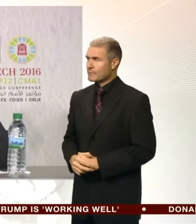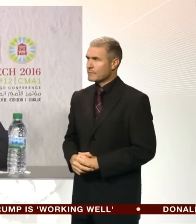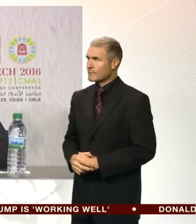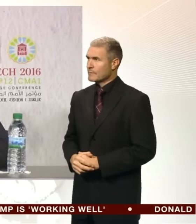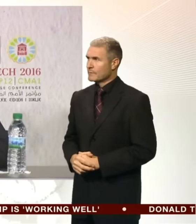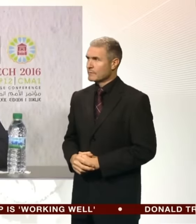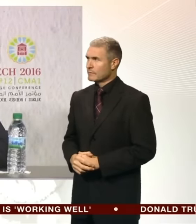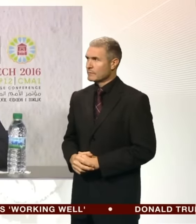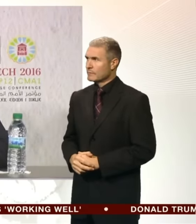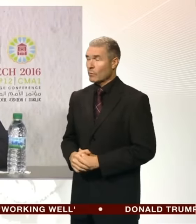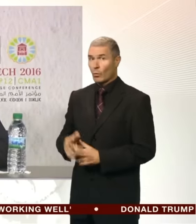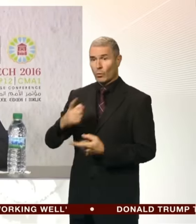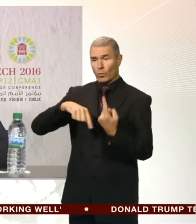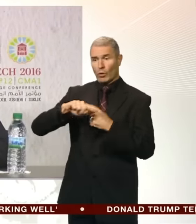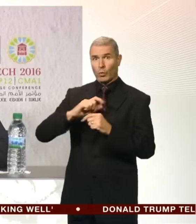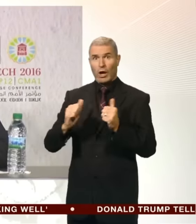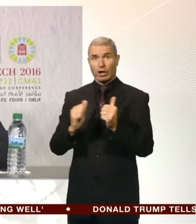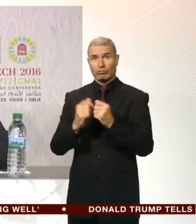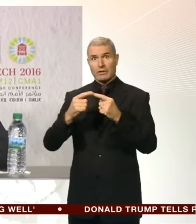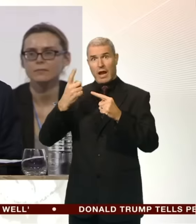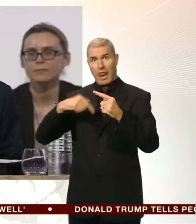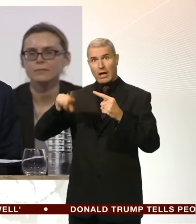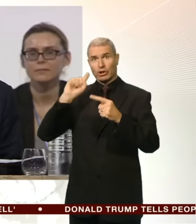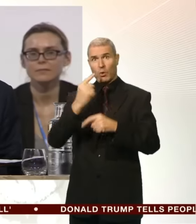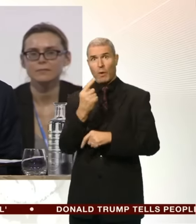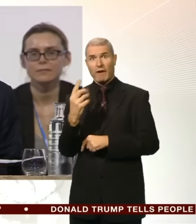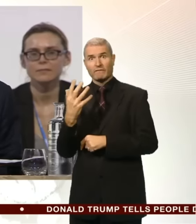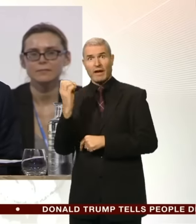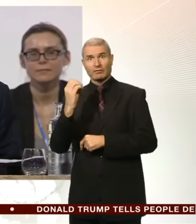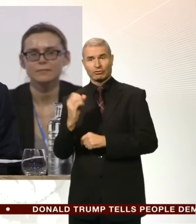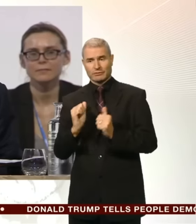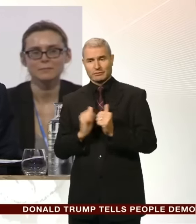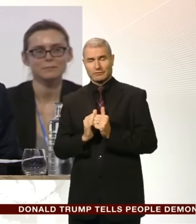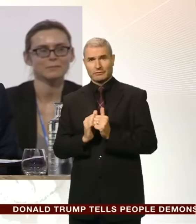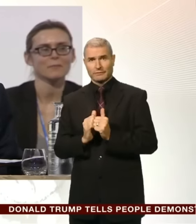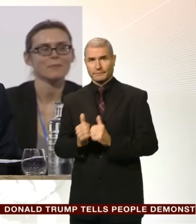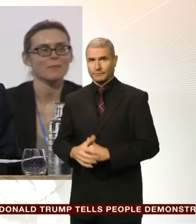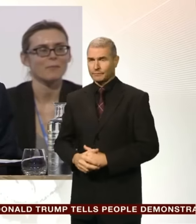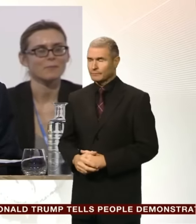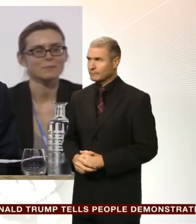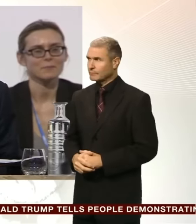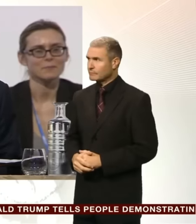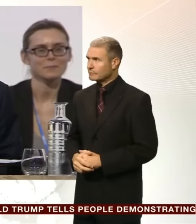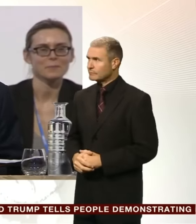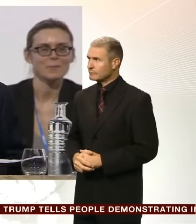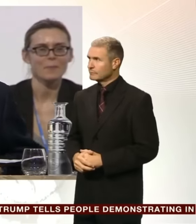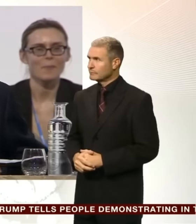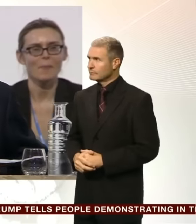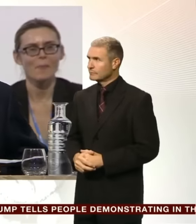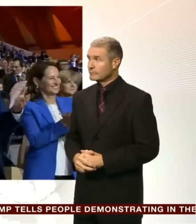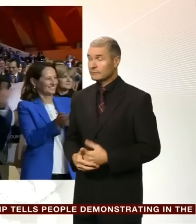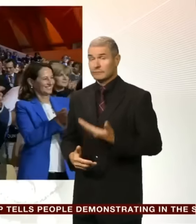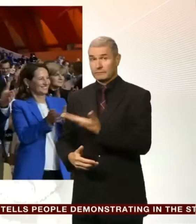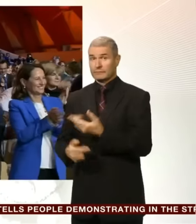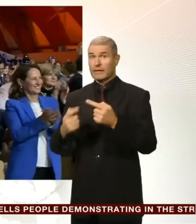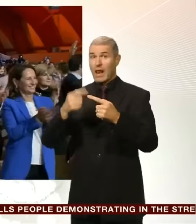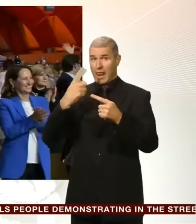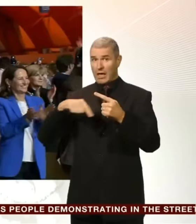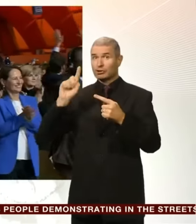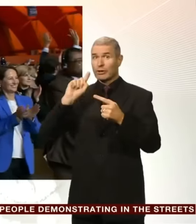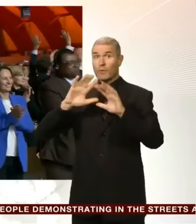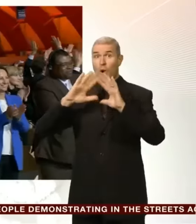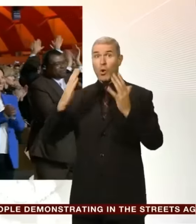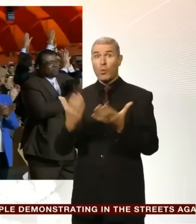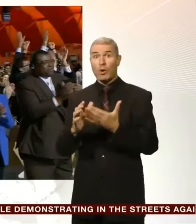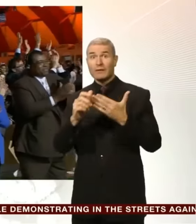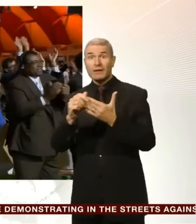was agreed last year in Paris. L'accord de Paris pour le climat est accepté. Last year, world leaders reached